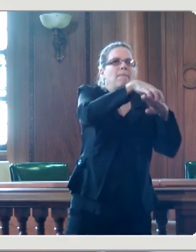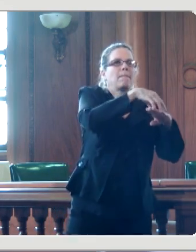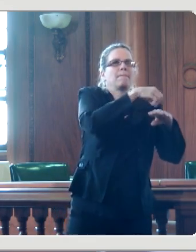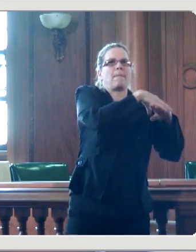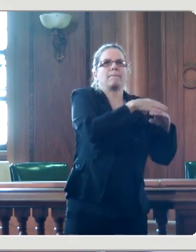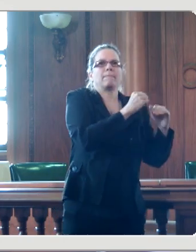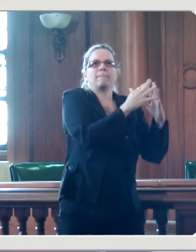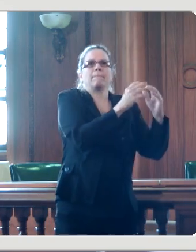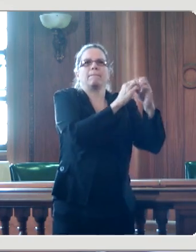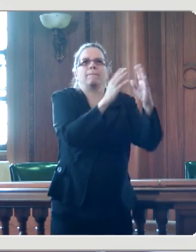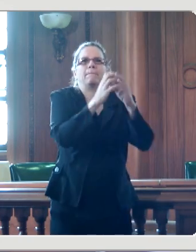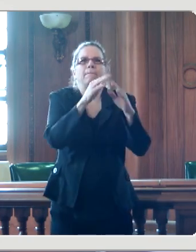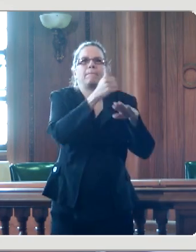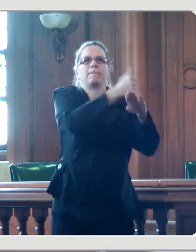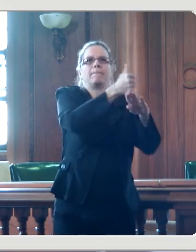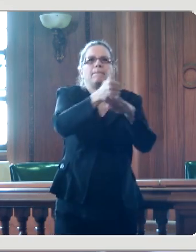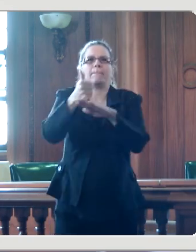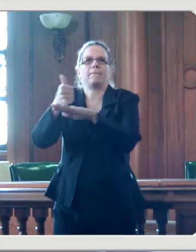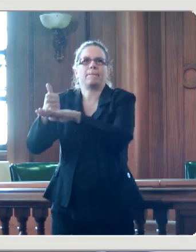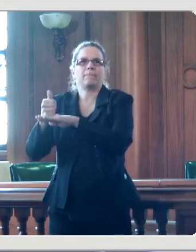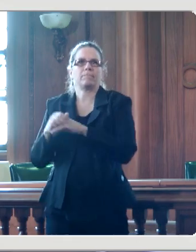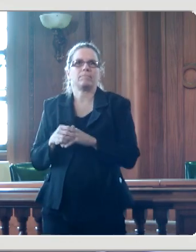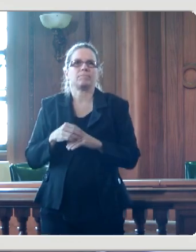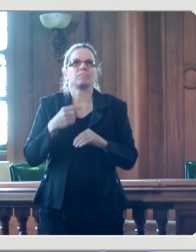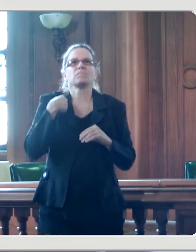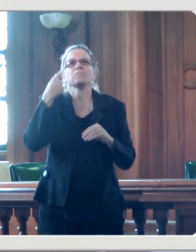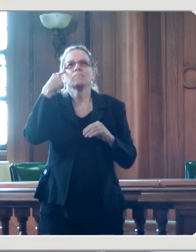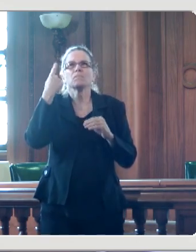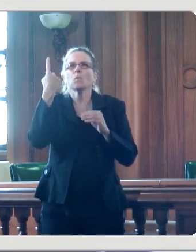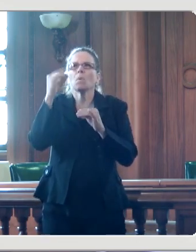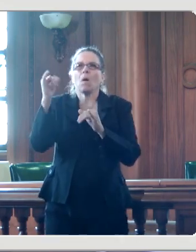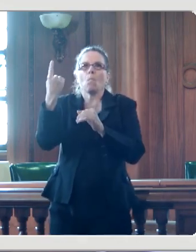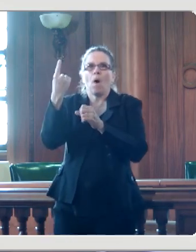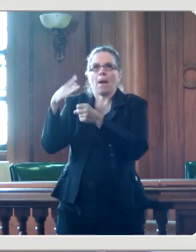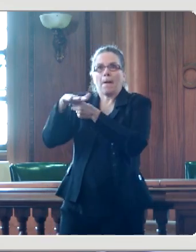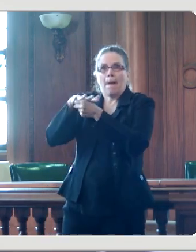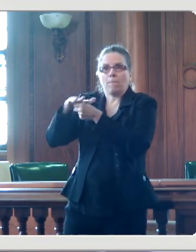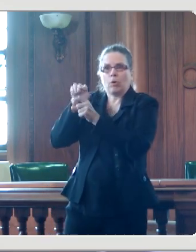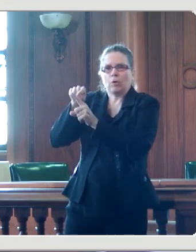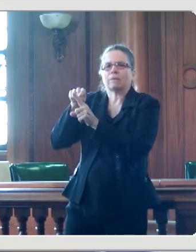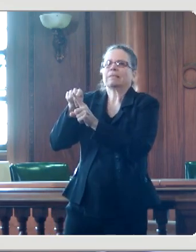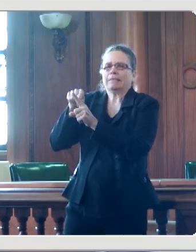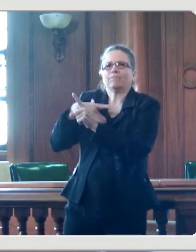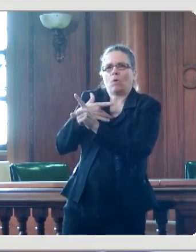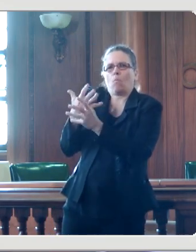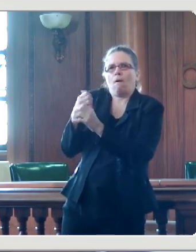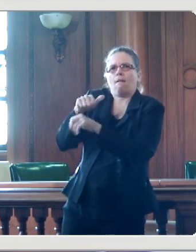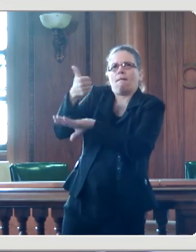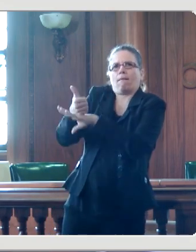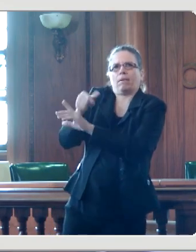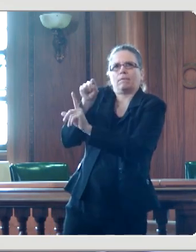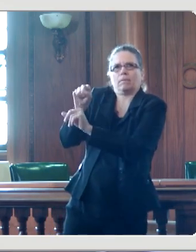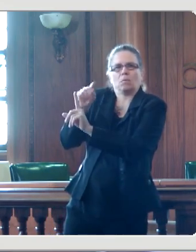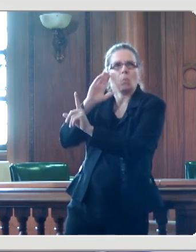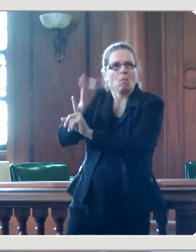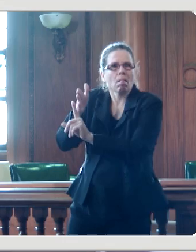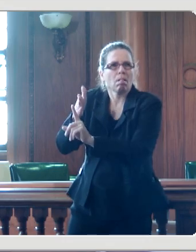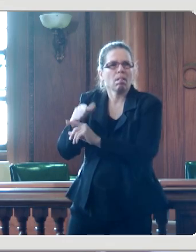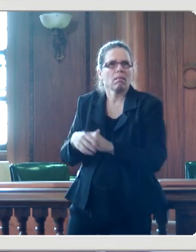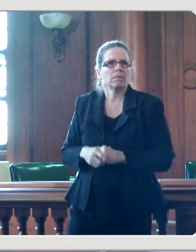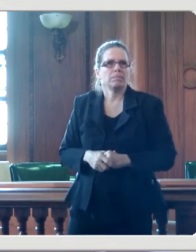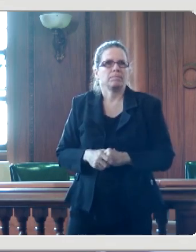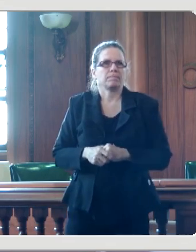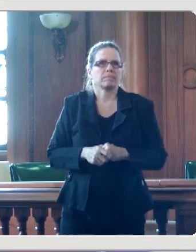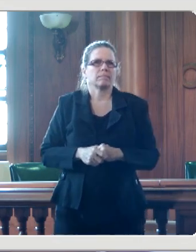for those residents. We'd like to see a combination of that. Can do specific for those residents and continue expansion